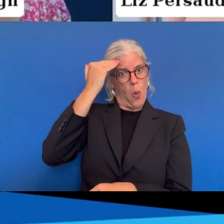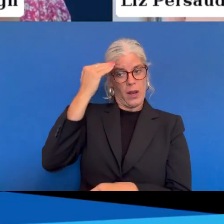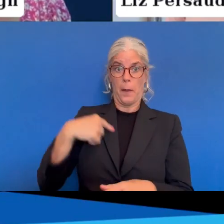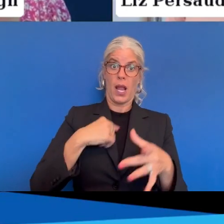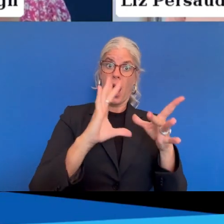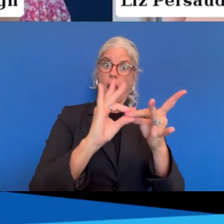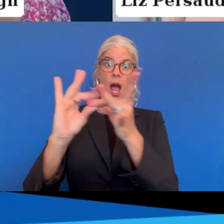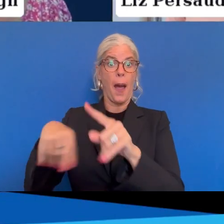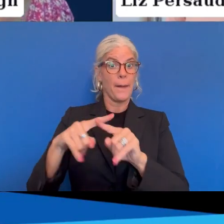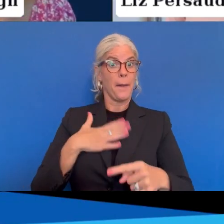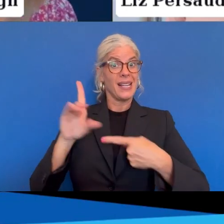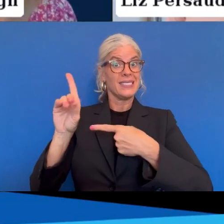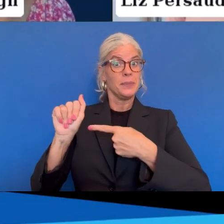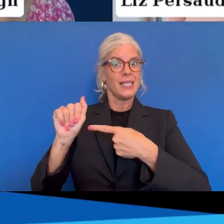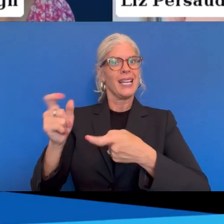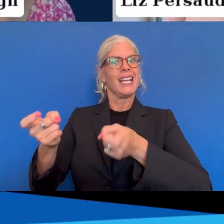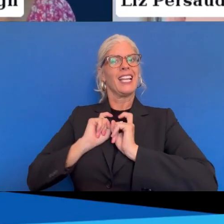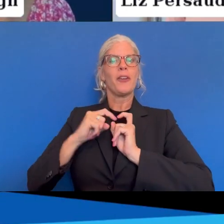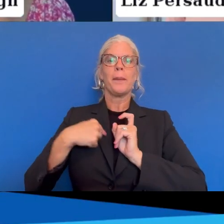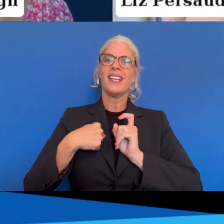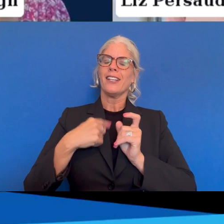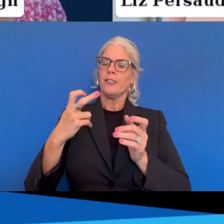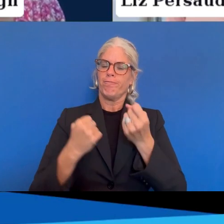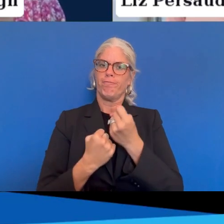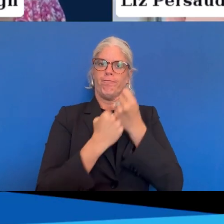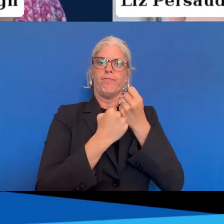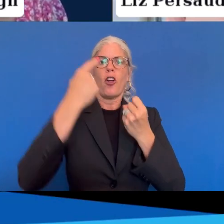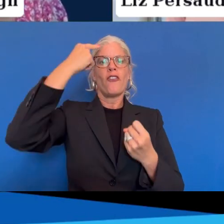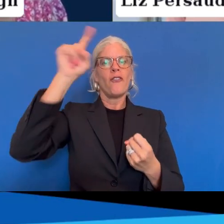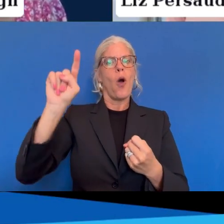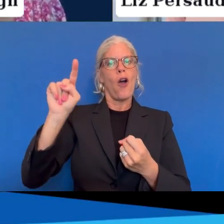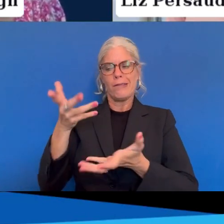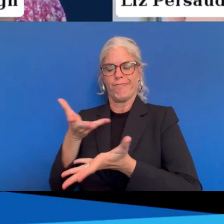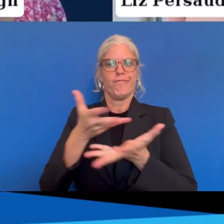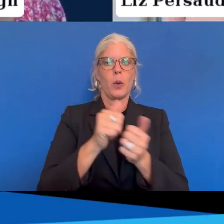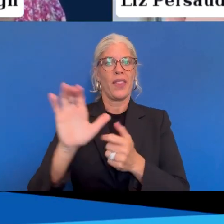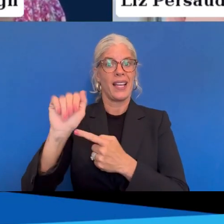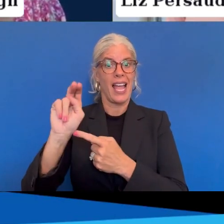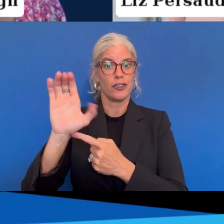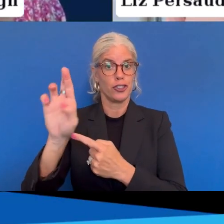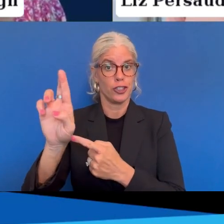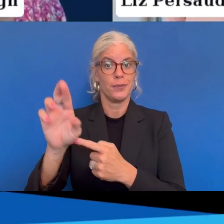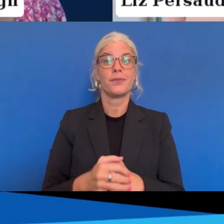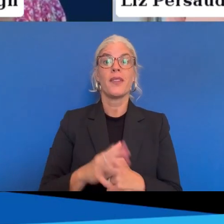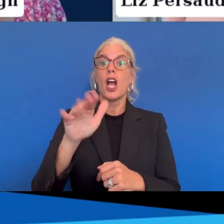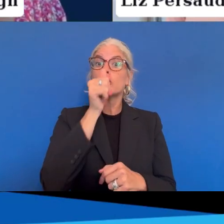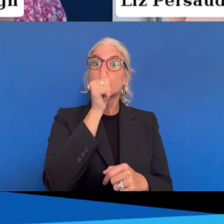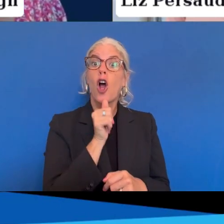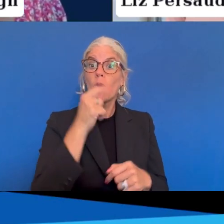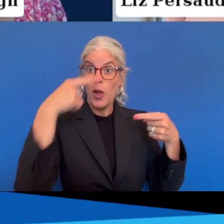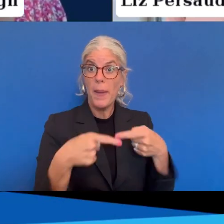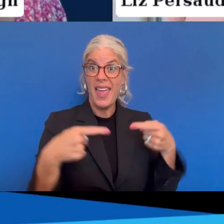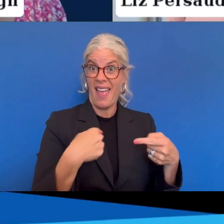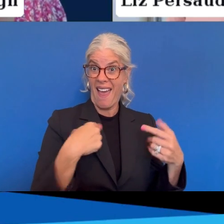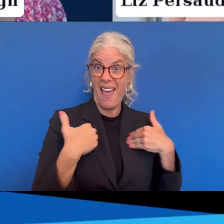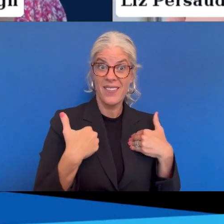my disability gave me a leg up in dealing with cancer. The tolerance for pain that I have, again, just